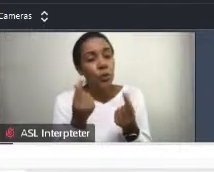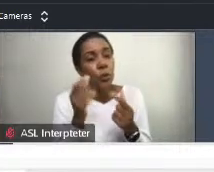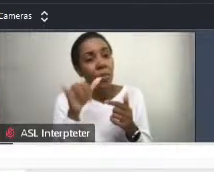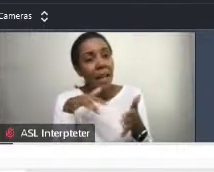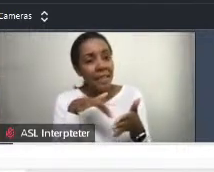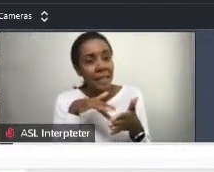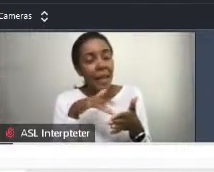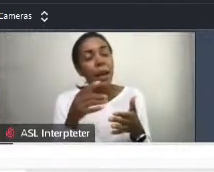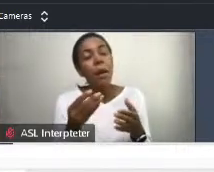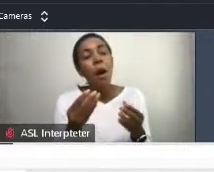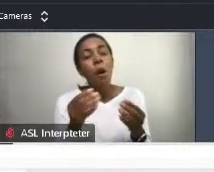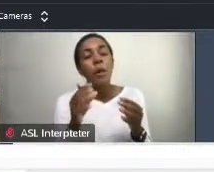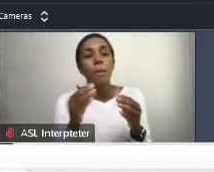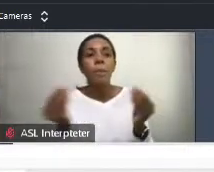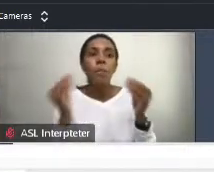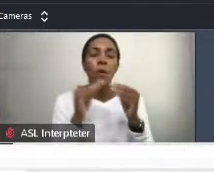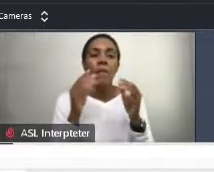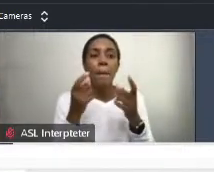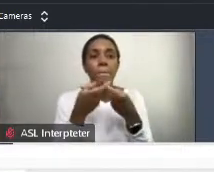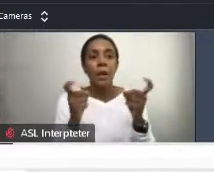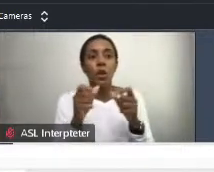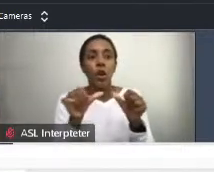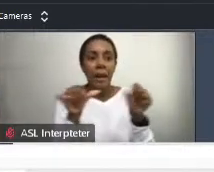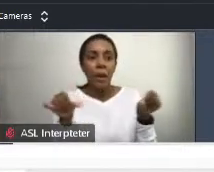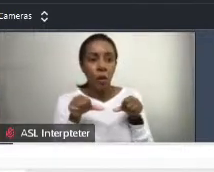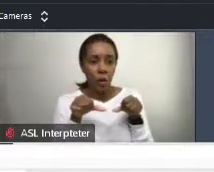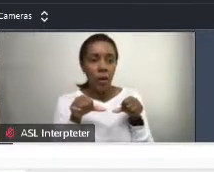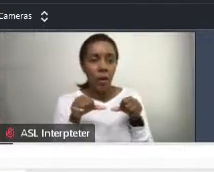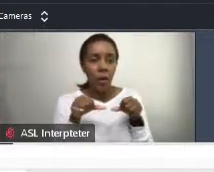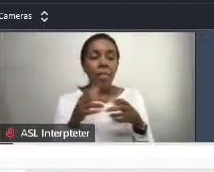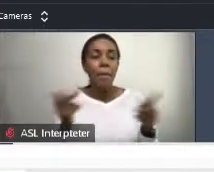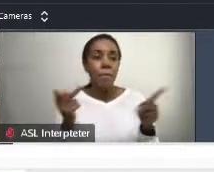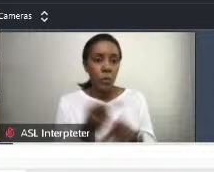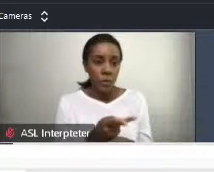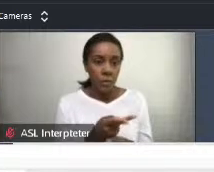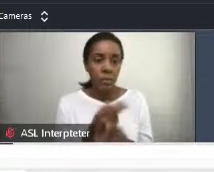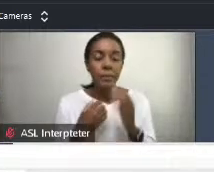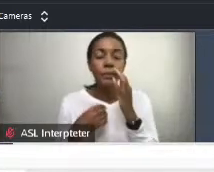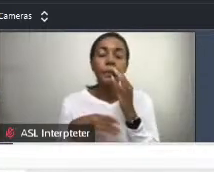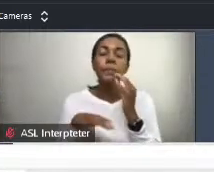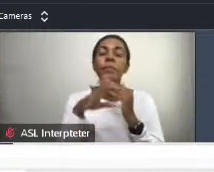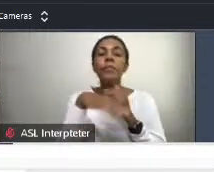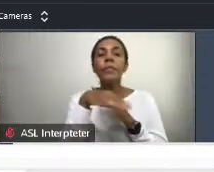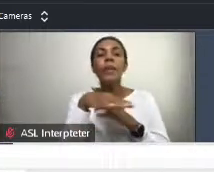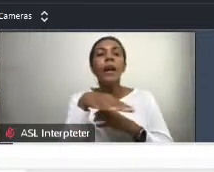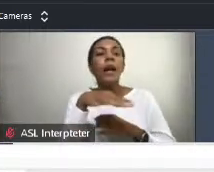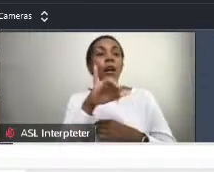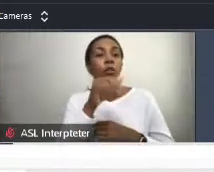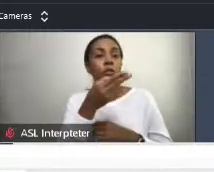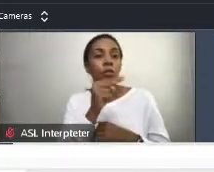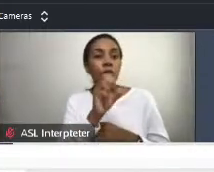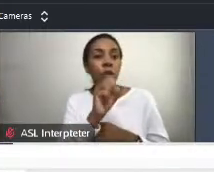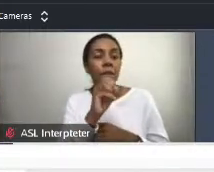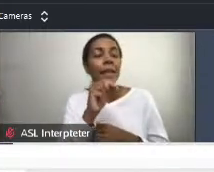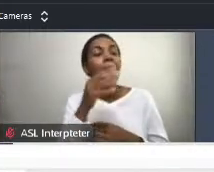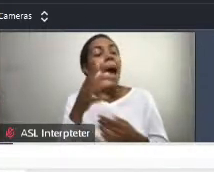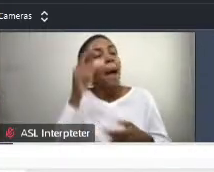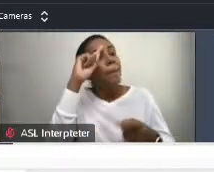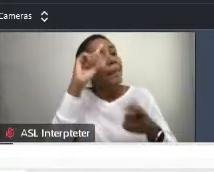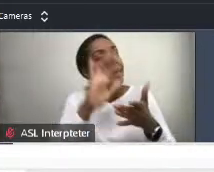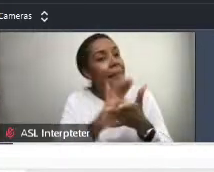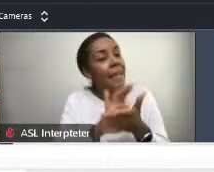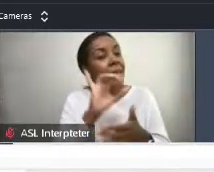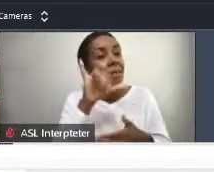over a bigger area and multiplied it? Councilwoman Johnson, I believe what Director is saying is he's